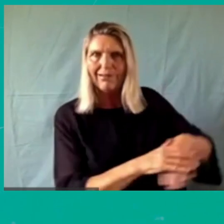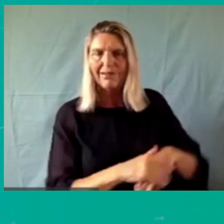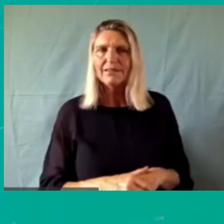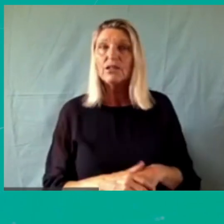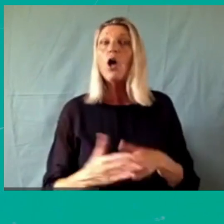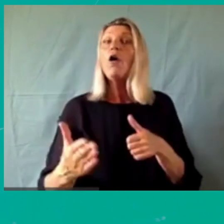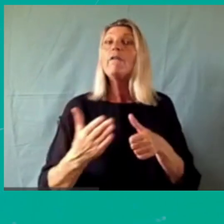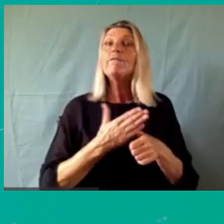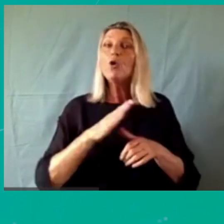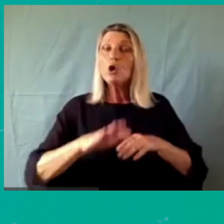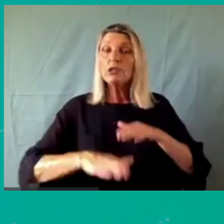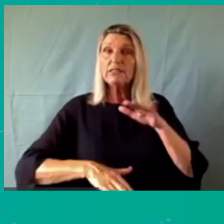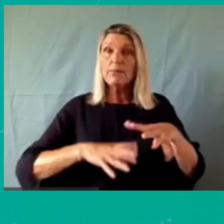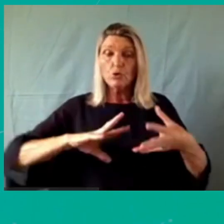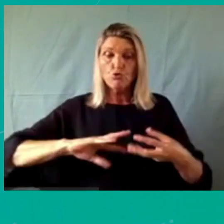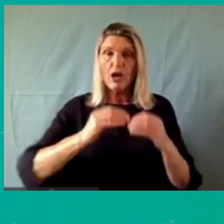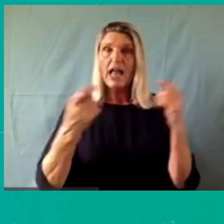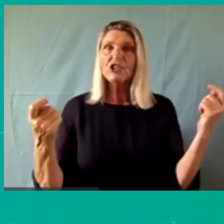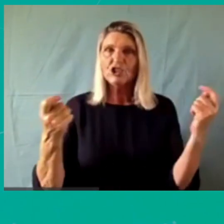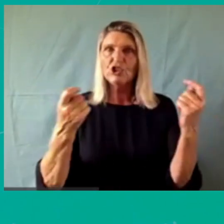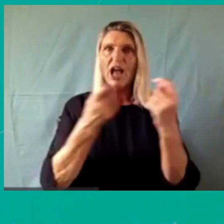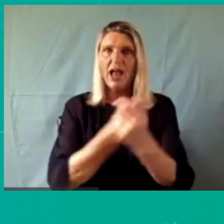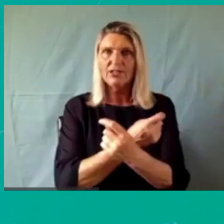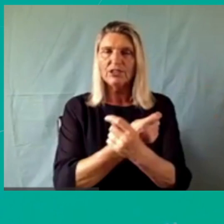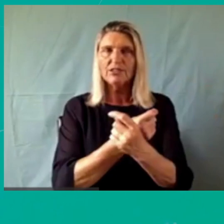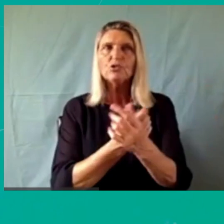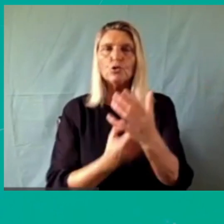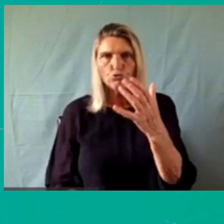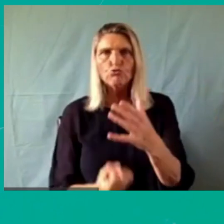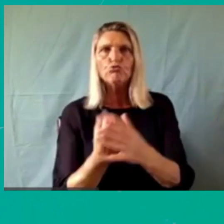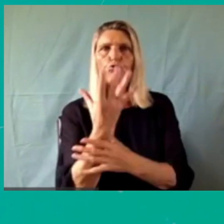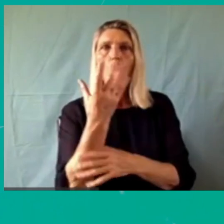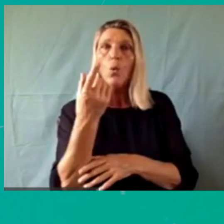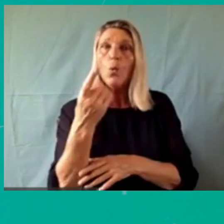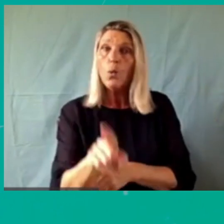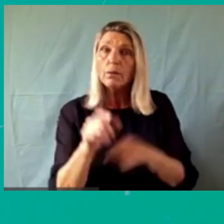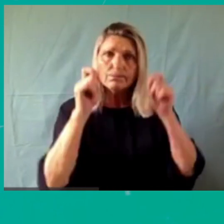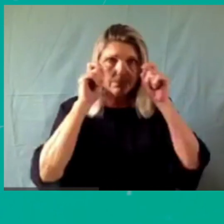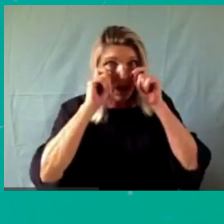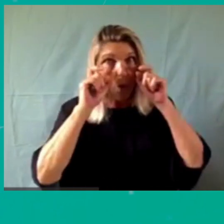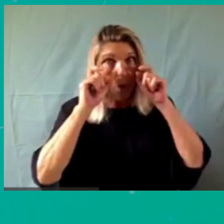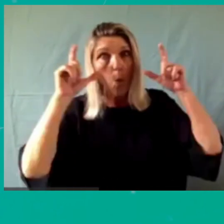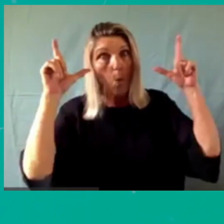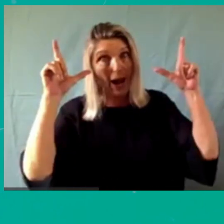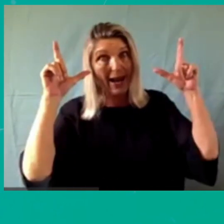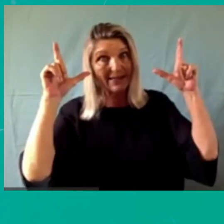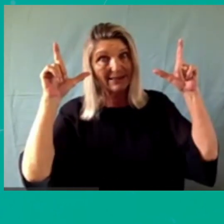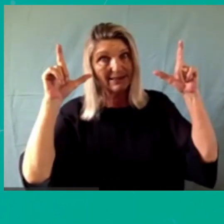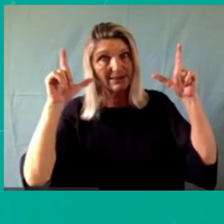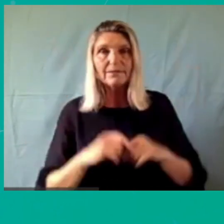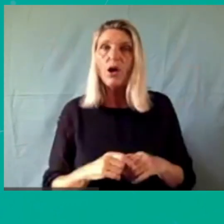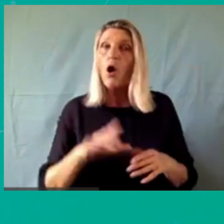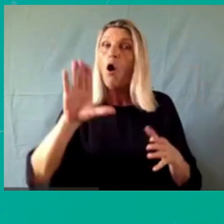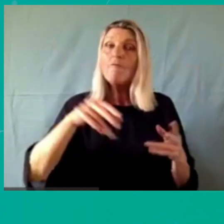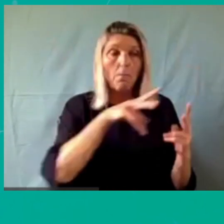around creating that change is actually growing the awareness. And I think through these reports, we have done that. And through